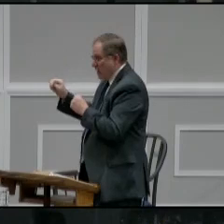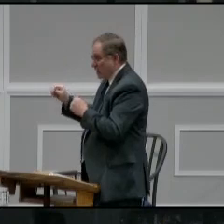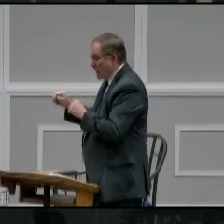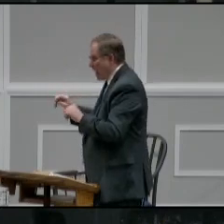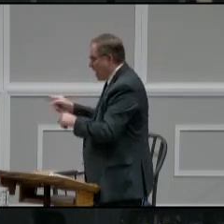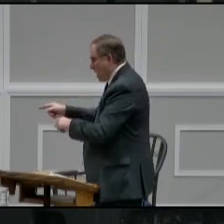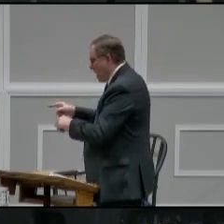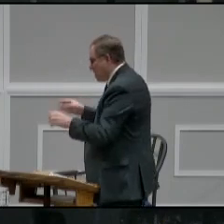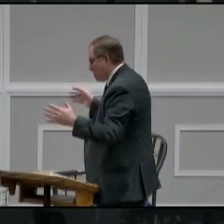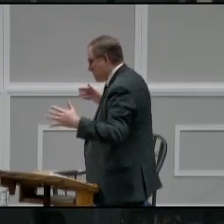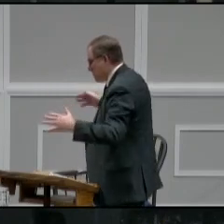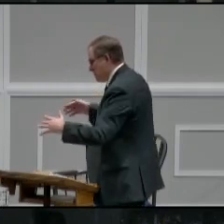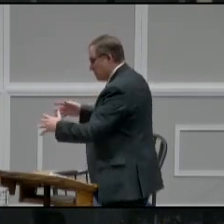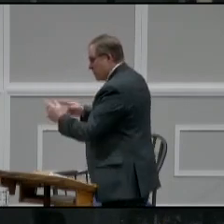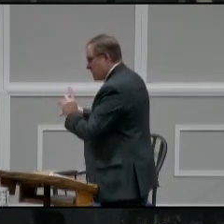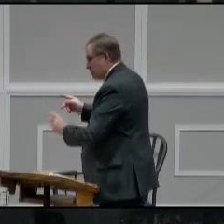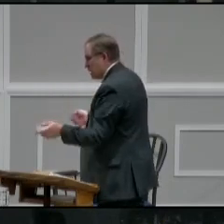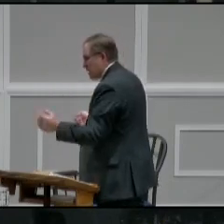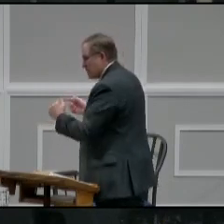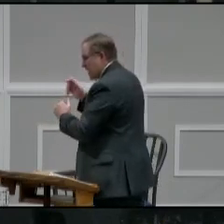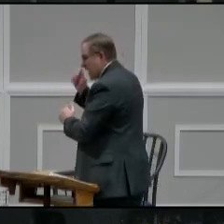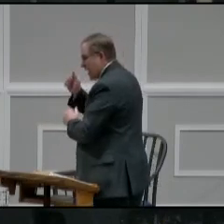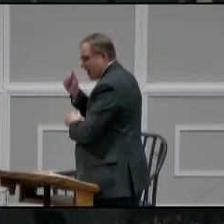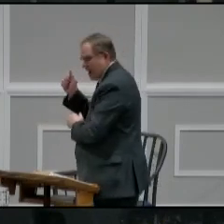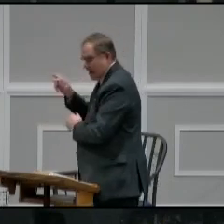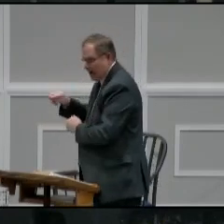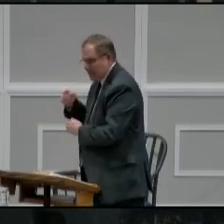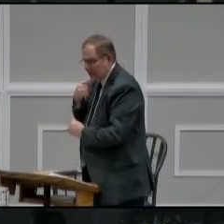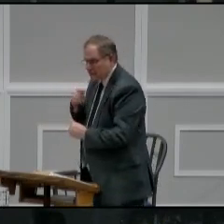But again, we could be hard on the Israelites.